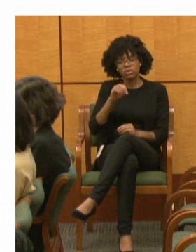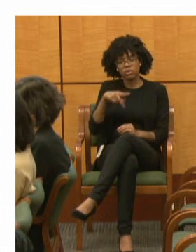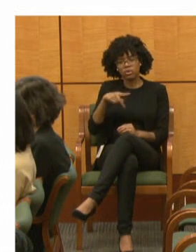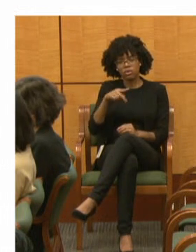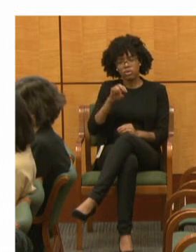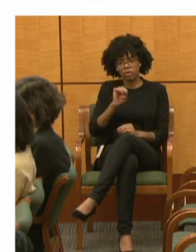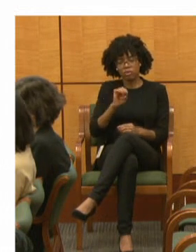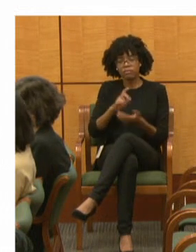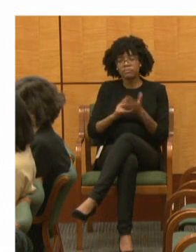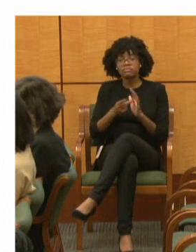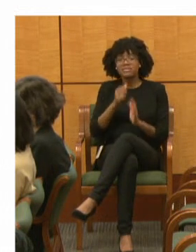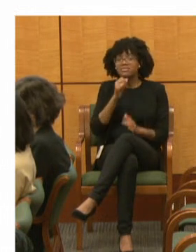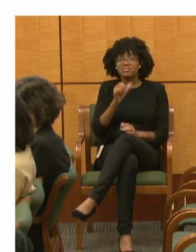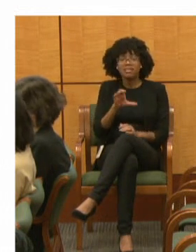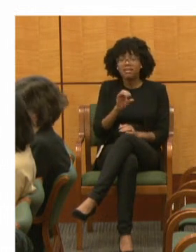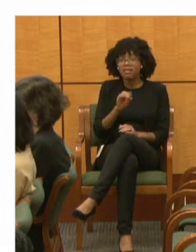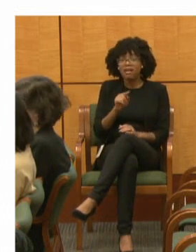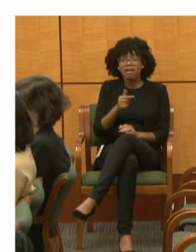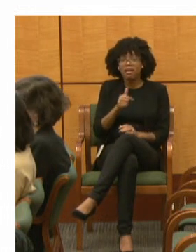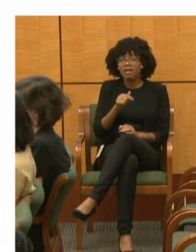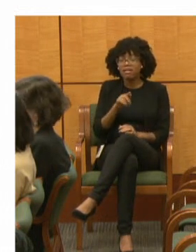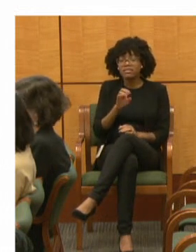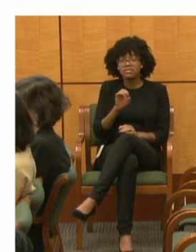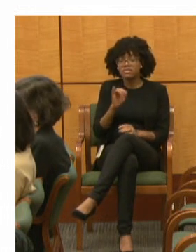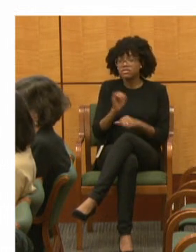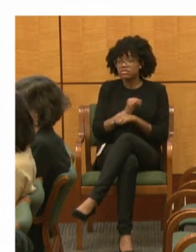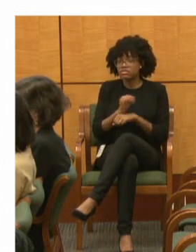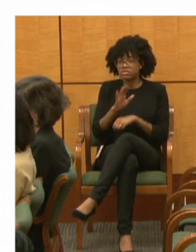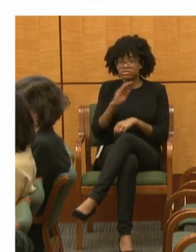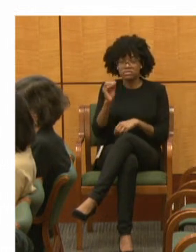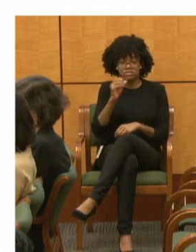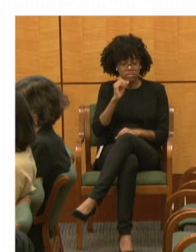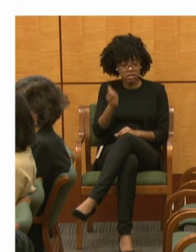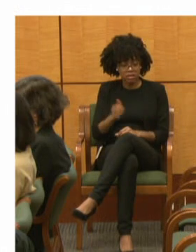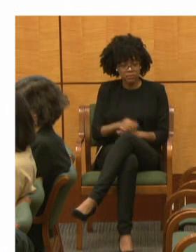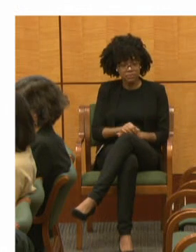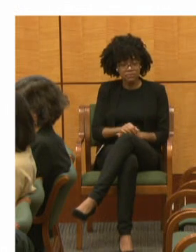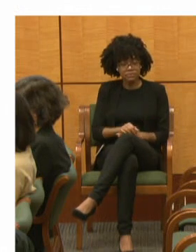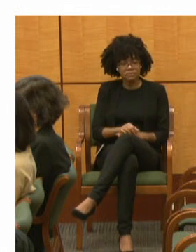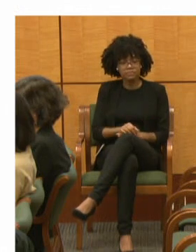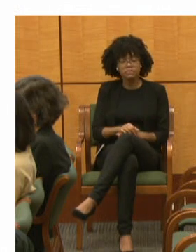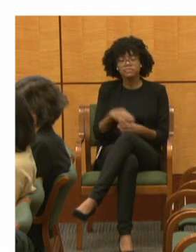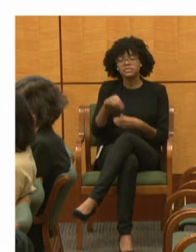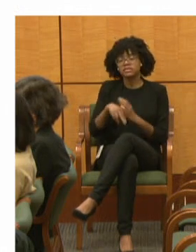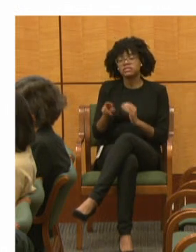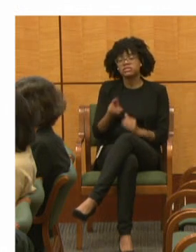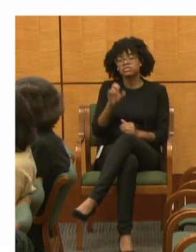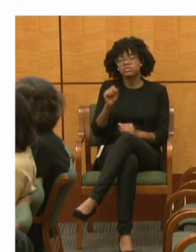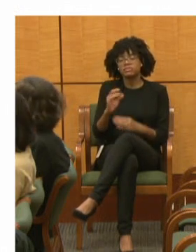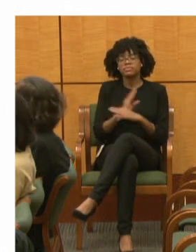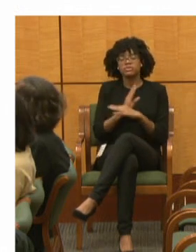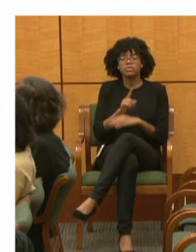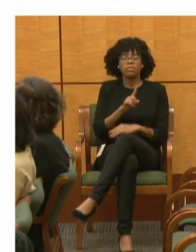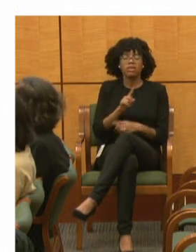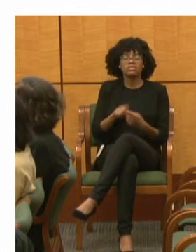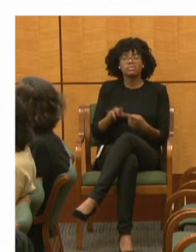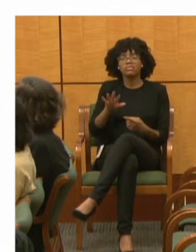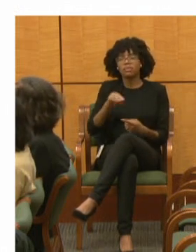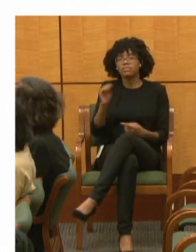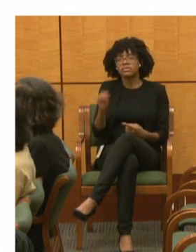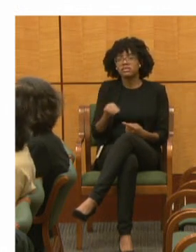cottage industry. The best estimates of compounded prescriptions in the United States is between 1 and 5% of